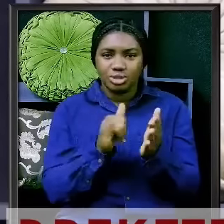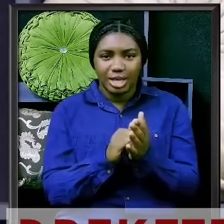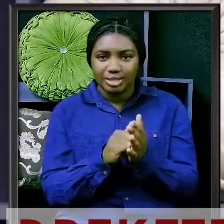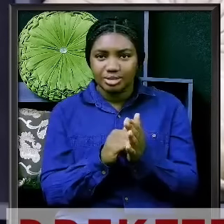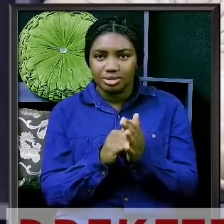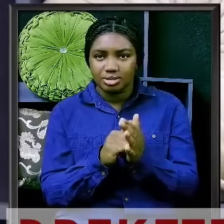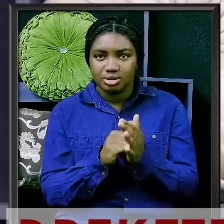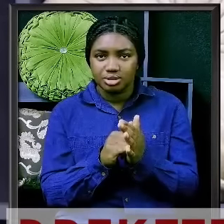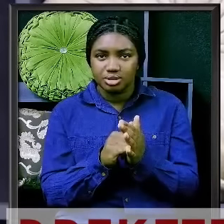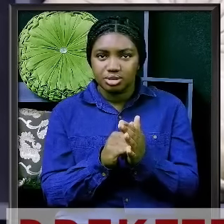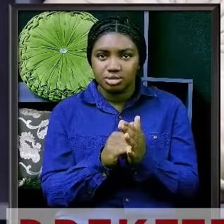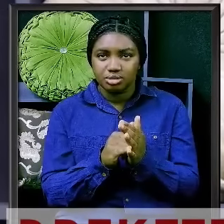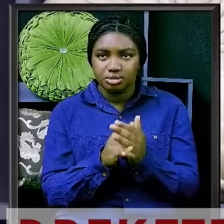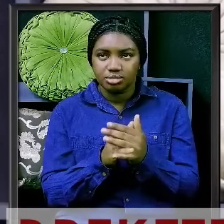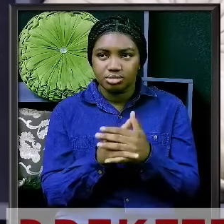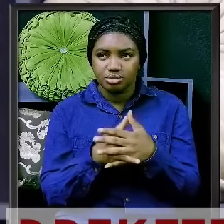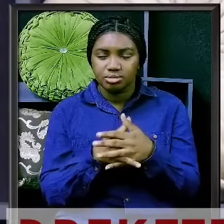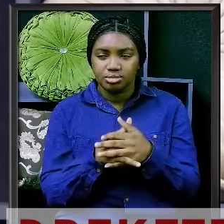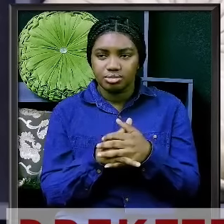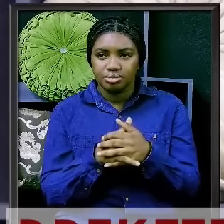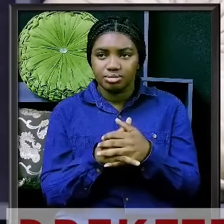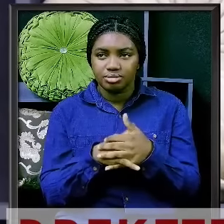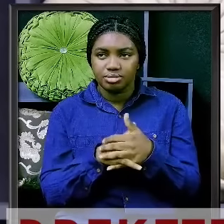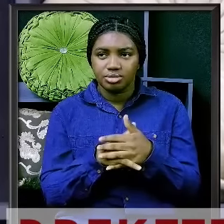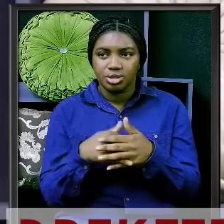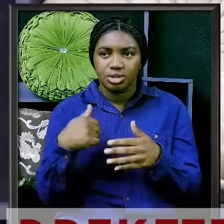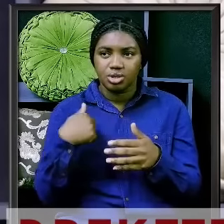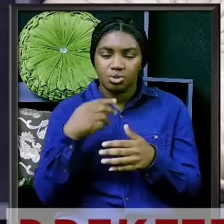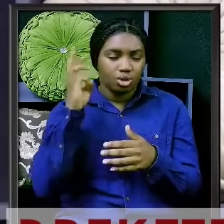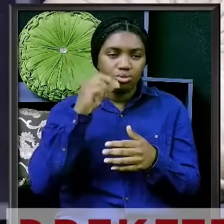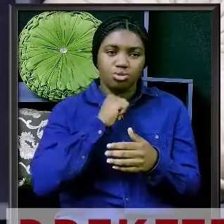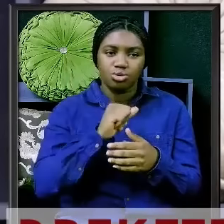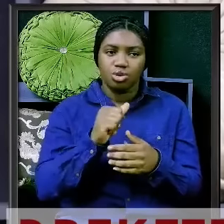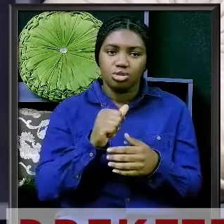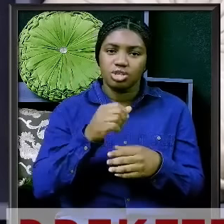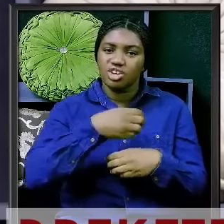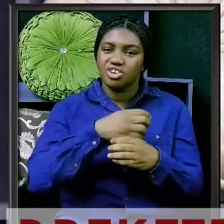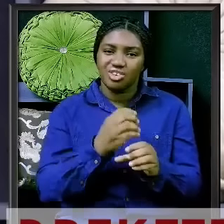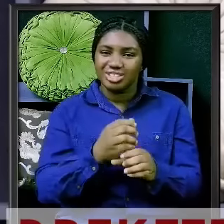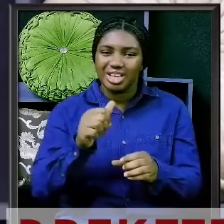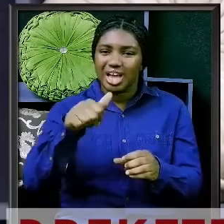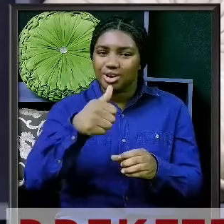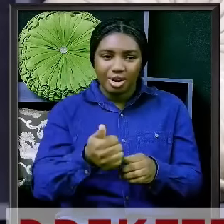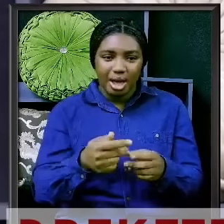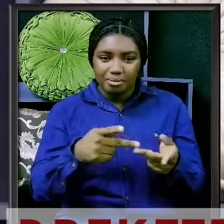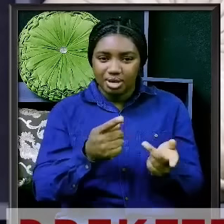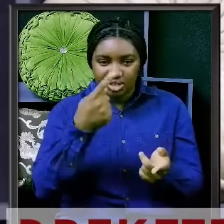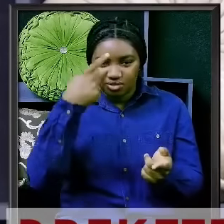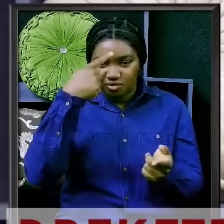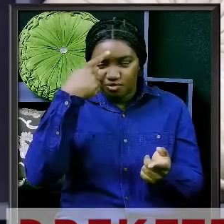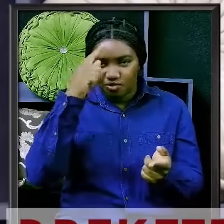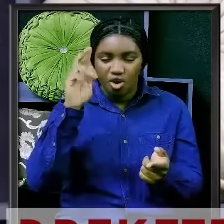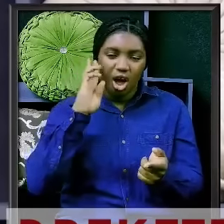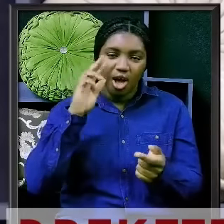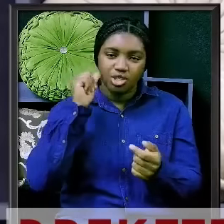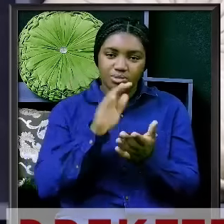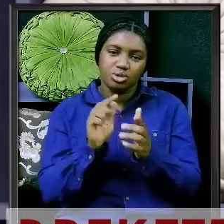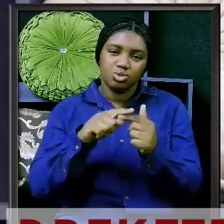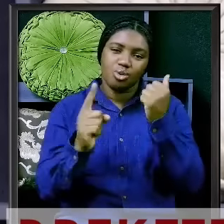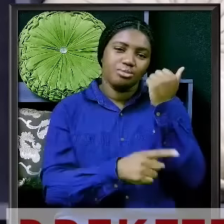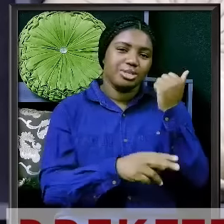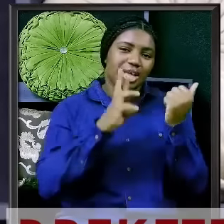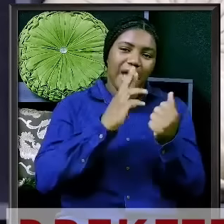her, you know, the will not create another avenue for her husband to beat her again. So it needs